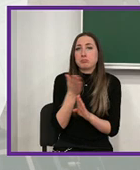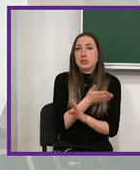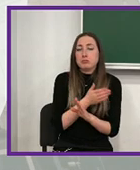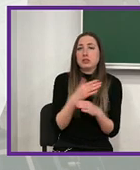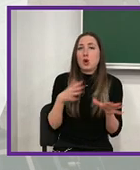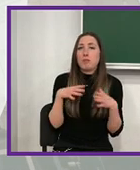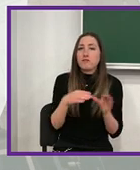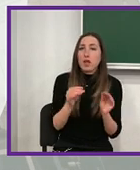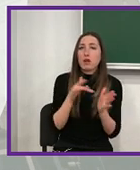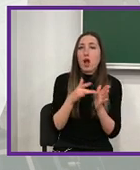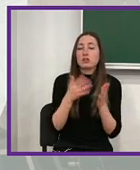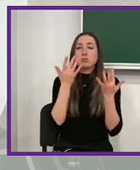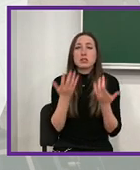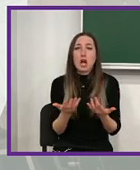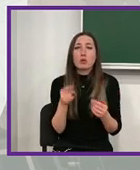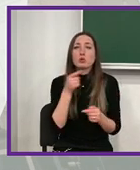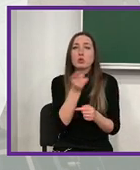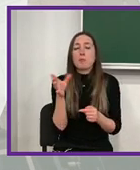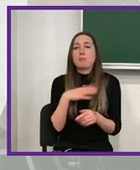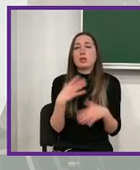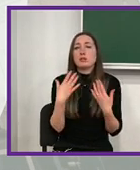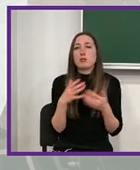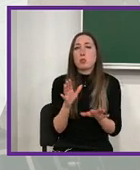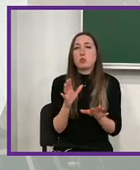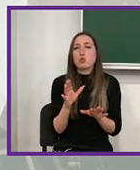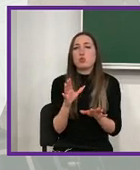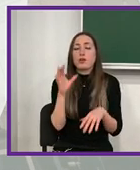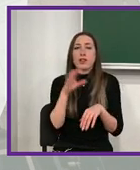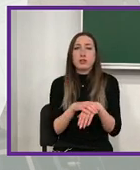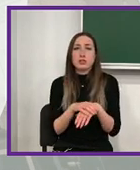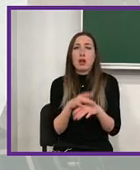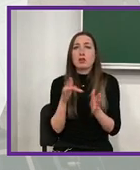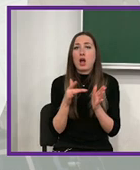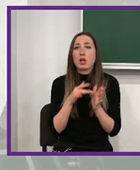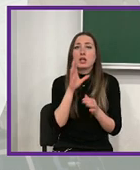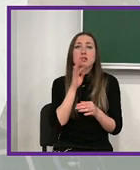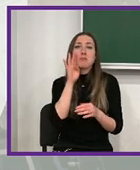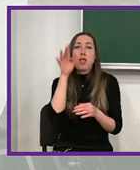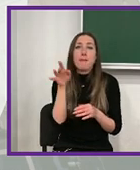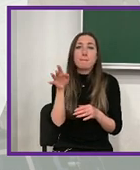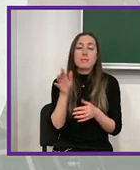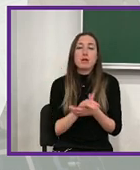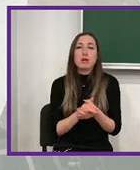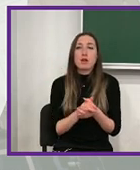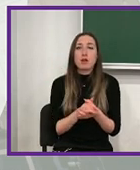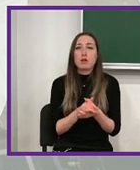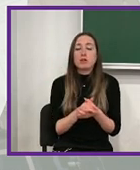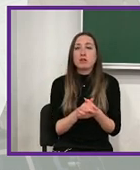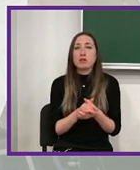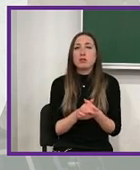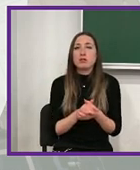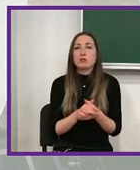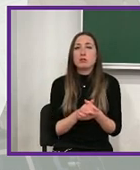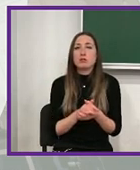identified actual or potential impact, for example, through human rights impact assessments or